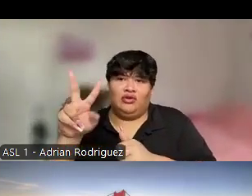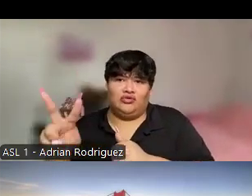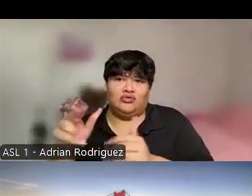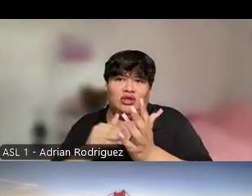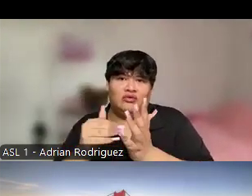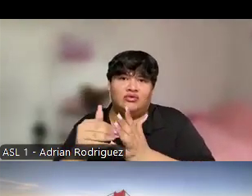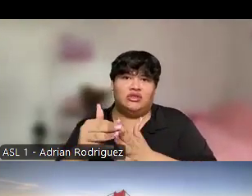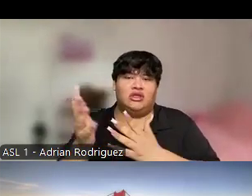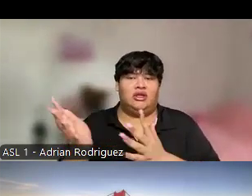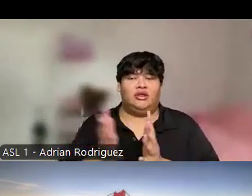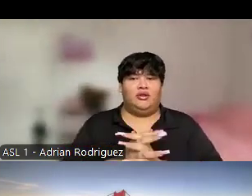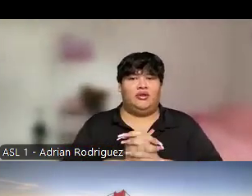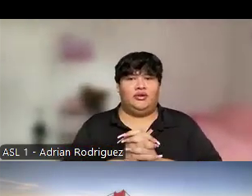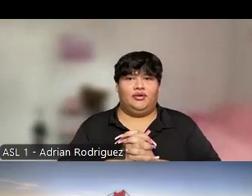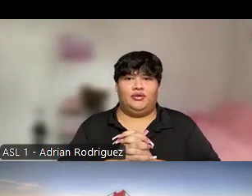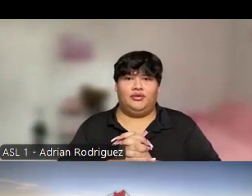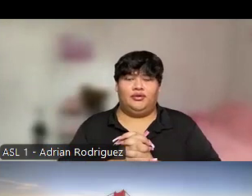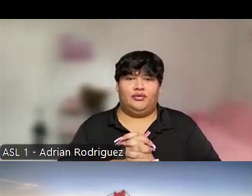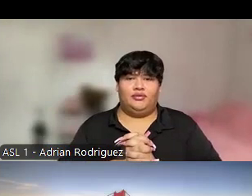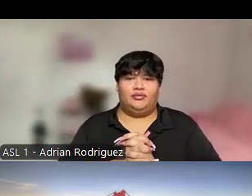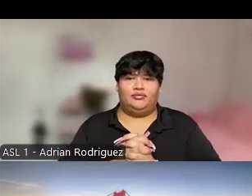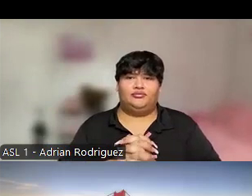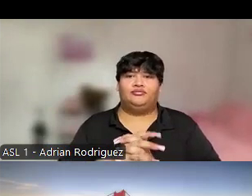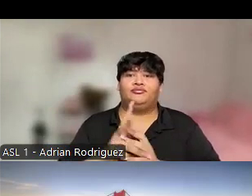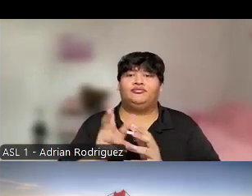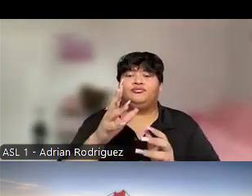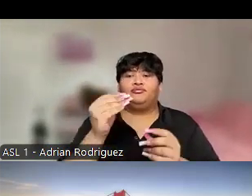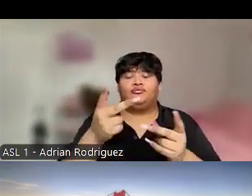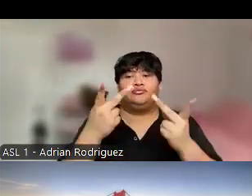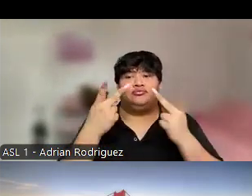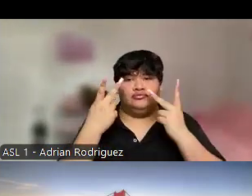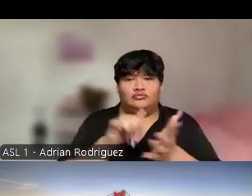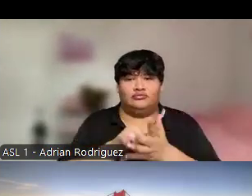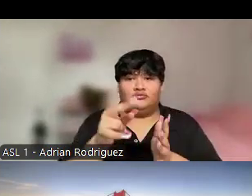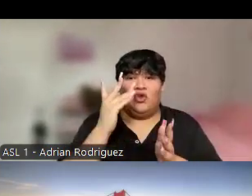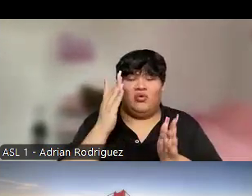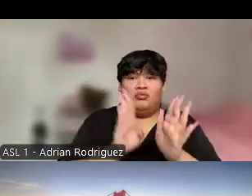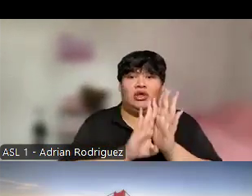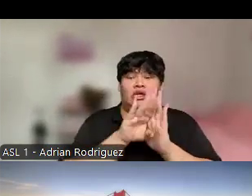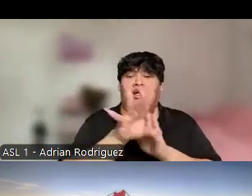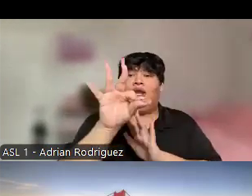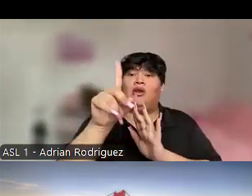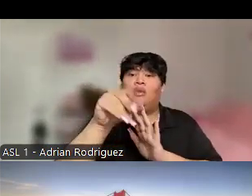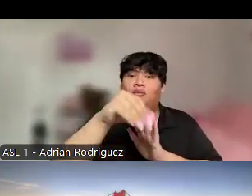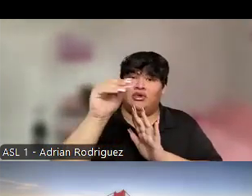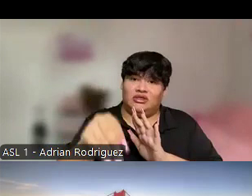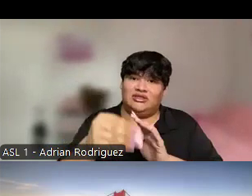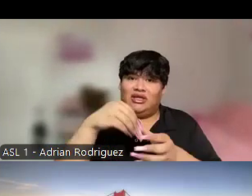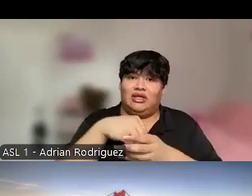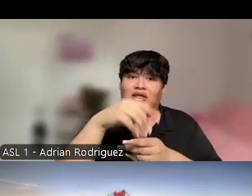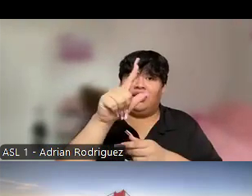Next slide, please. And the takeaway from that is that we will see a 91% increase in the